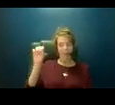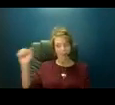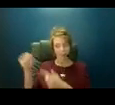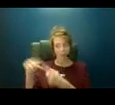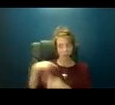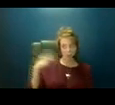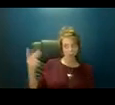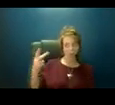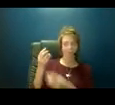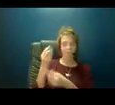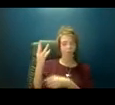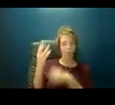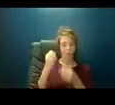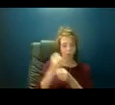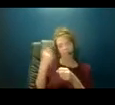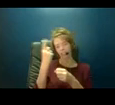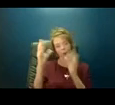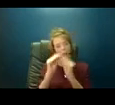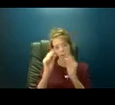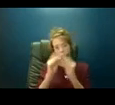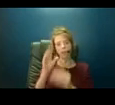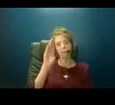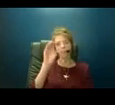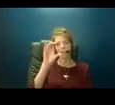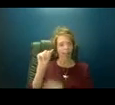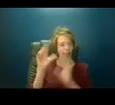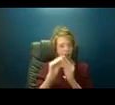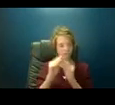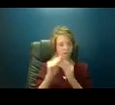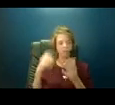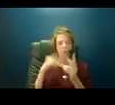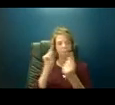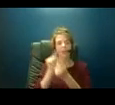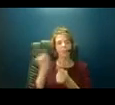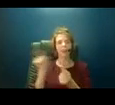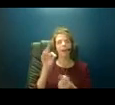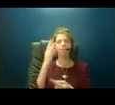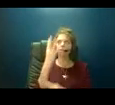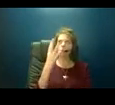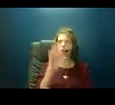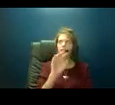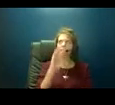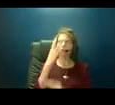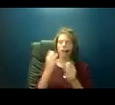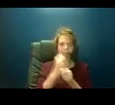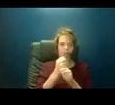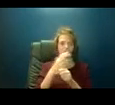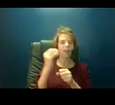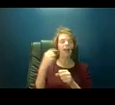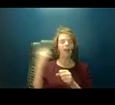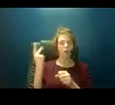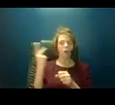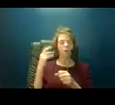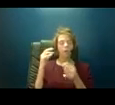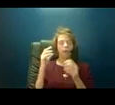years ago at one of the Artworks conferences that the VCA puts on, and it's probably been four years, and we've been